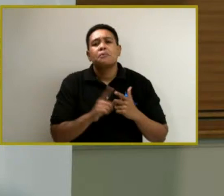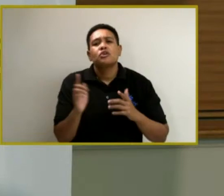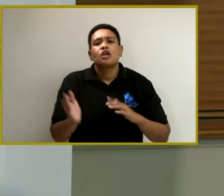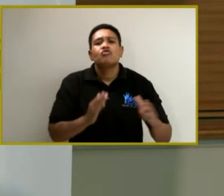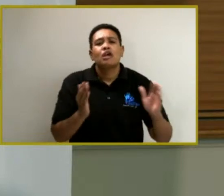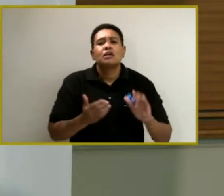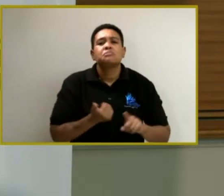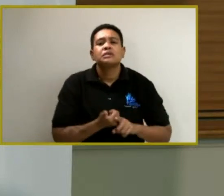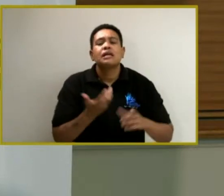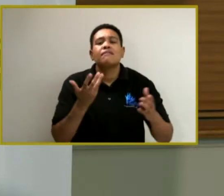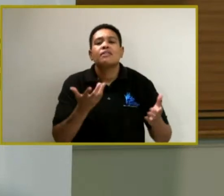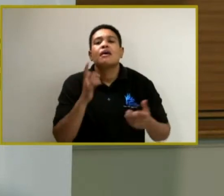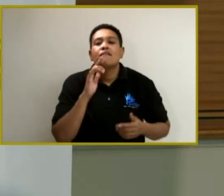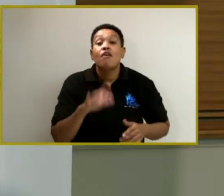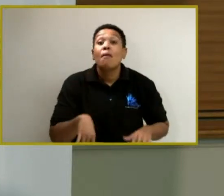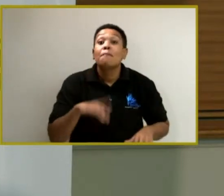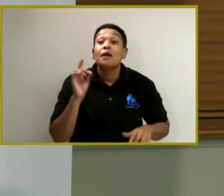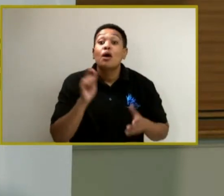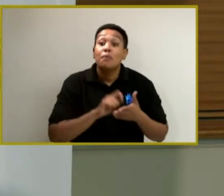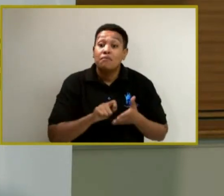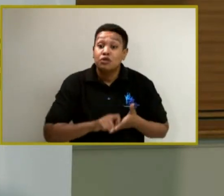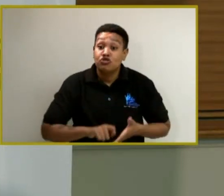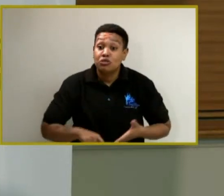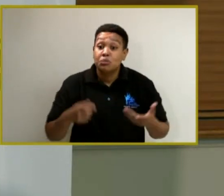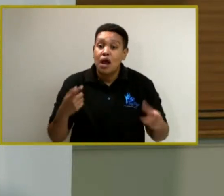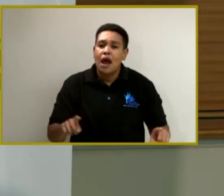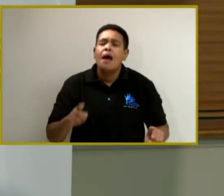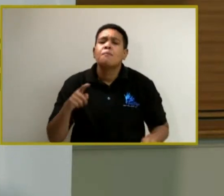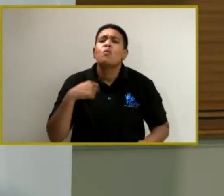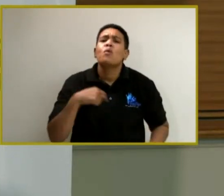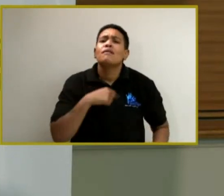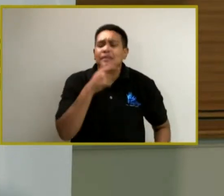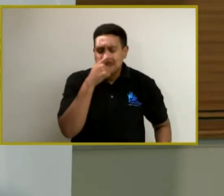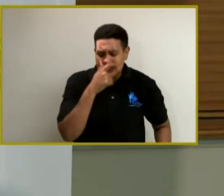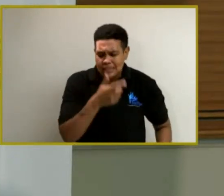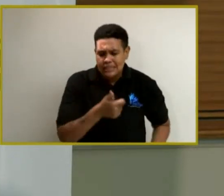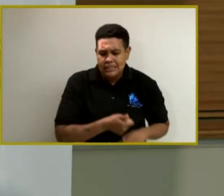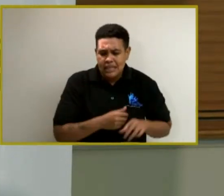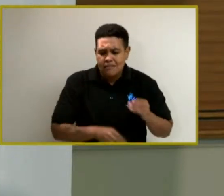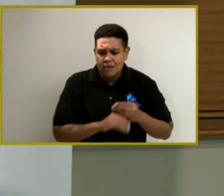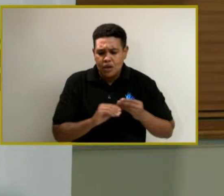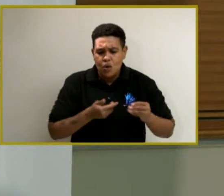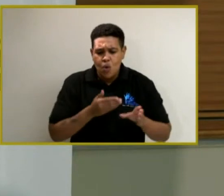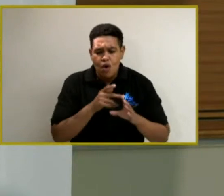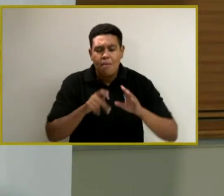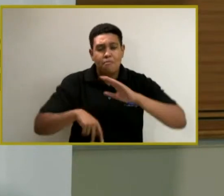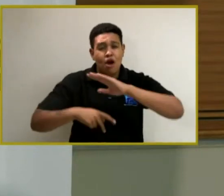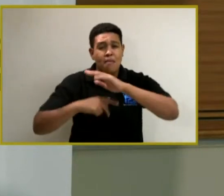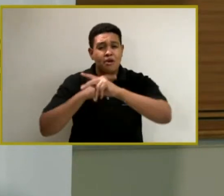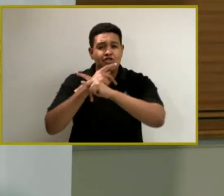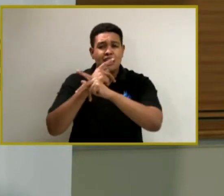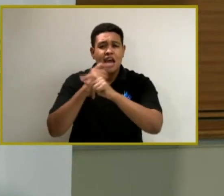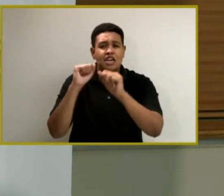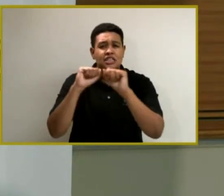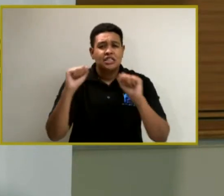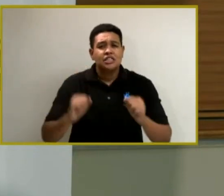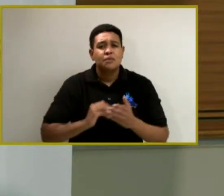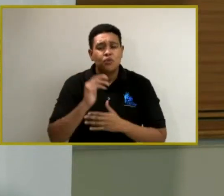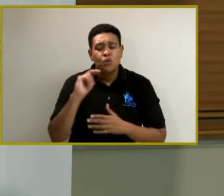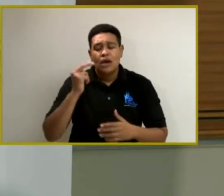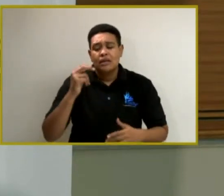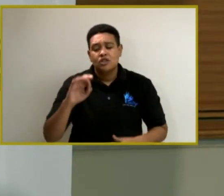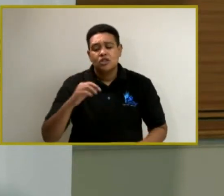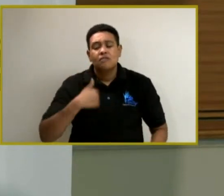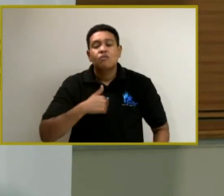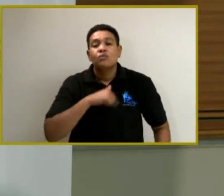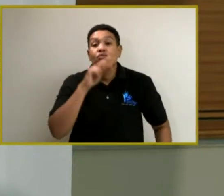would be made for the pickup of prescriptions. We have seen in our primary care system that through the NHF we